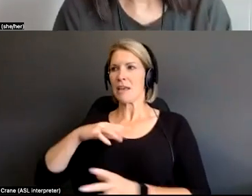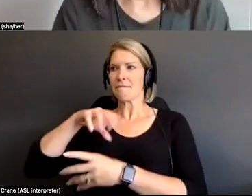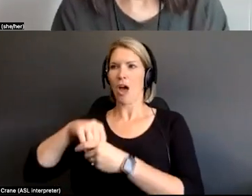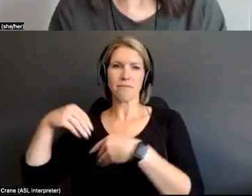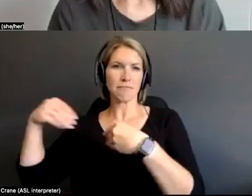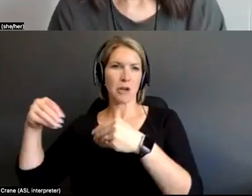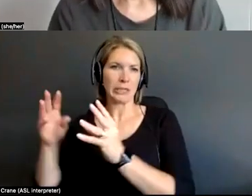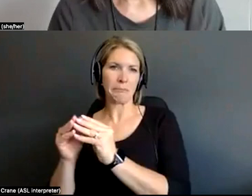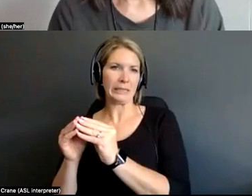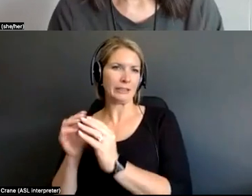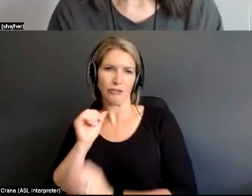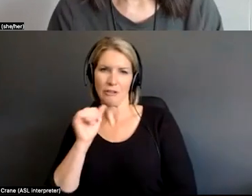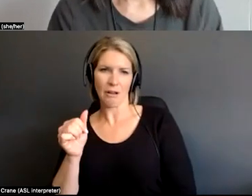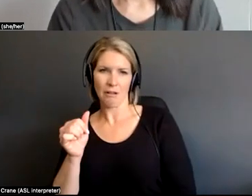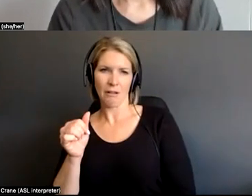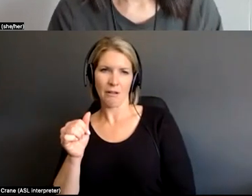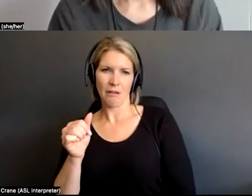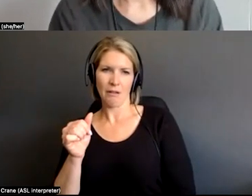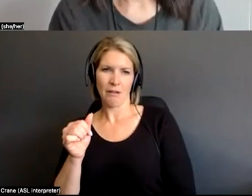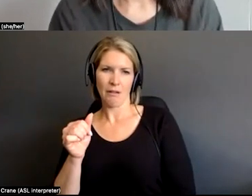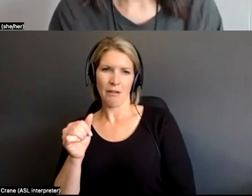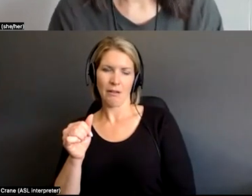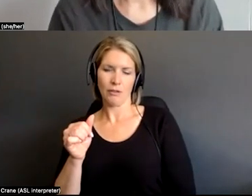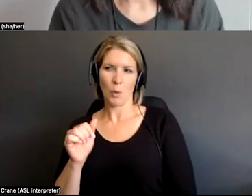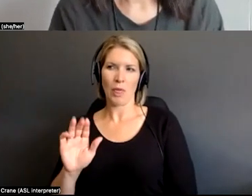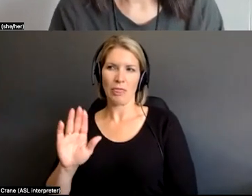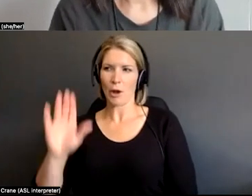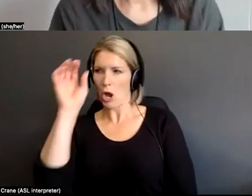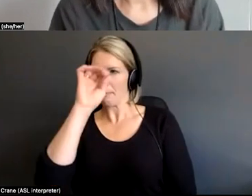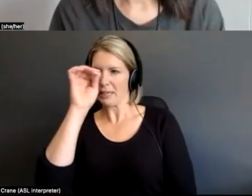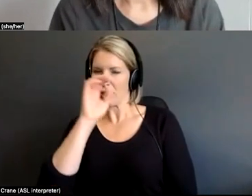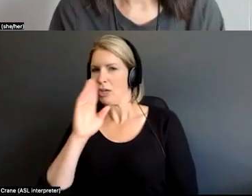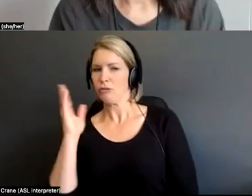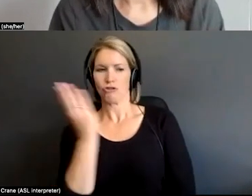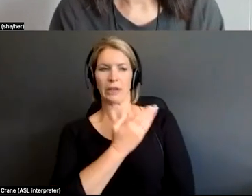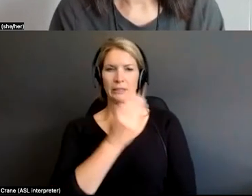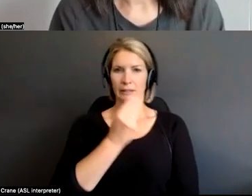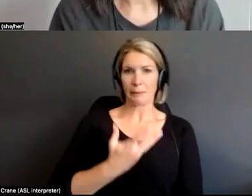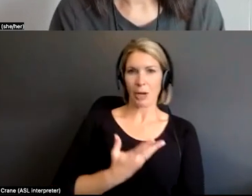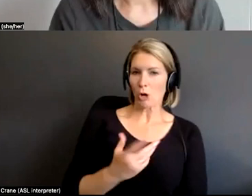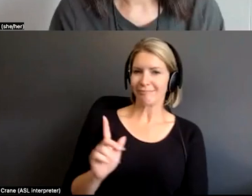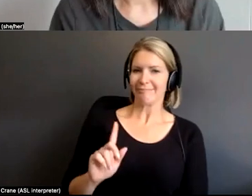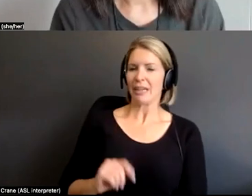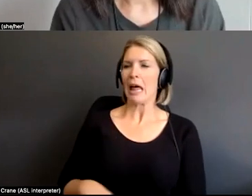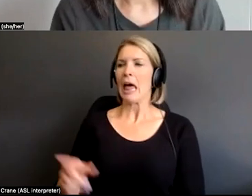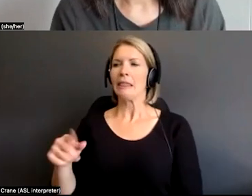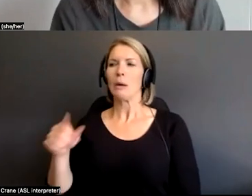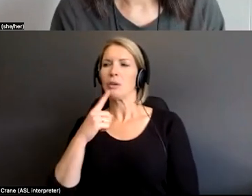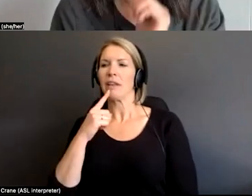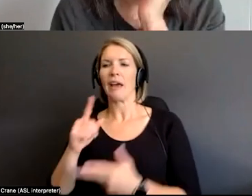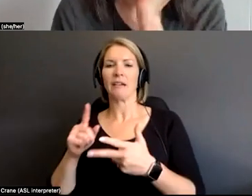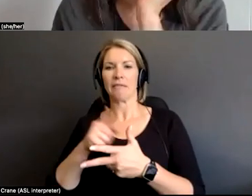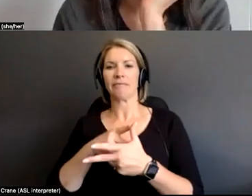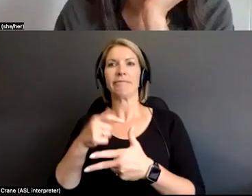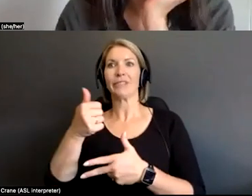the direct feedback. I'll just get, you know, this one's killed, or this